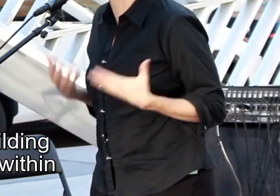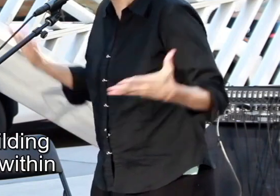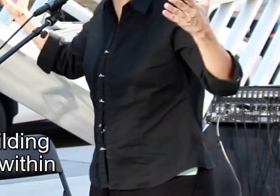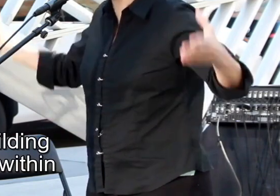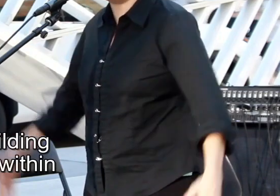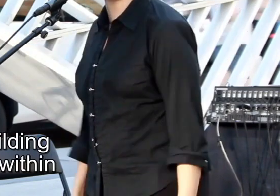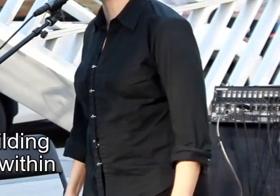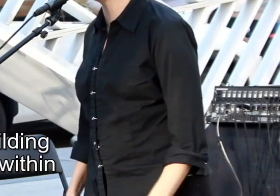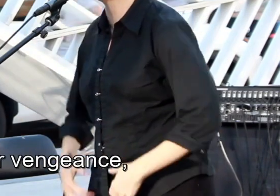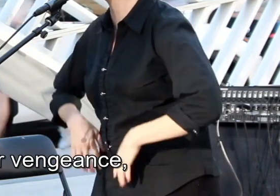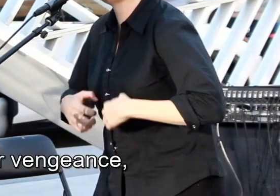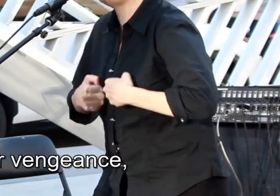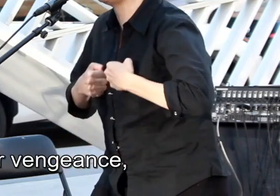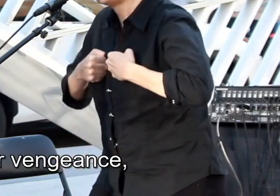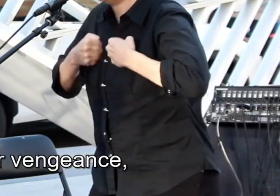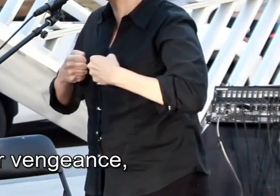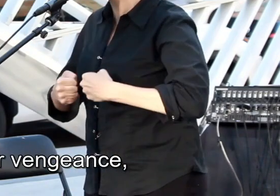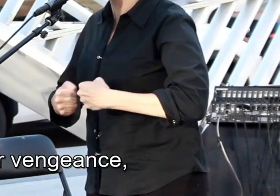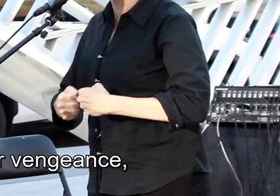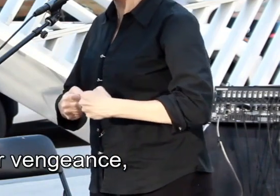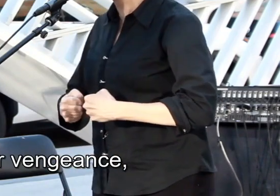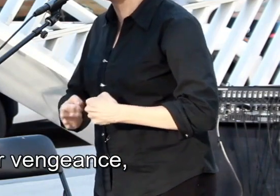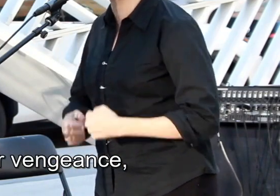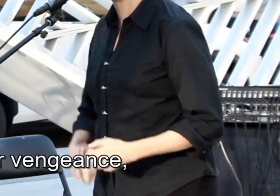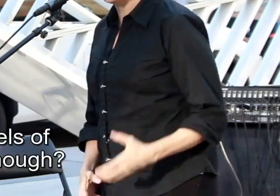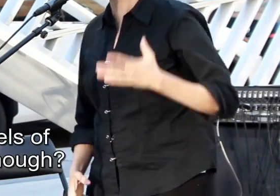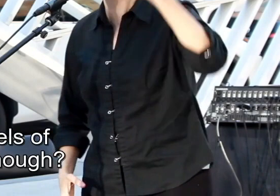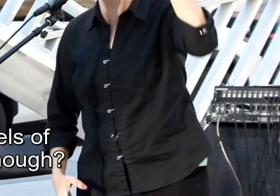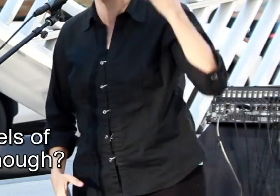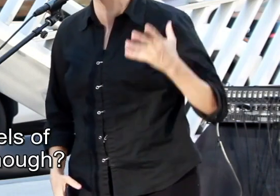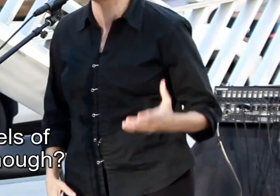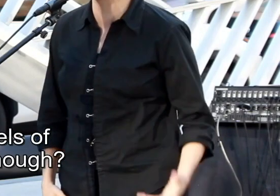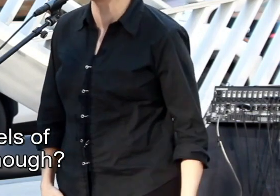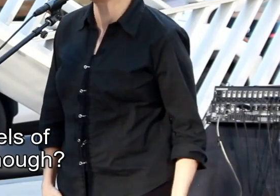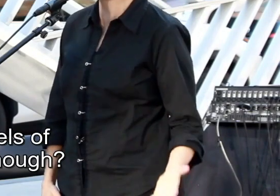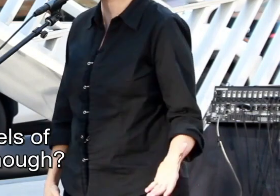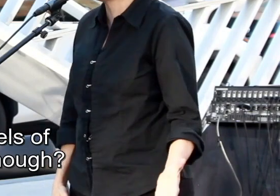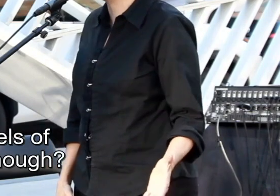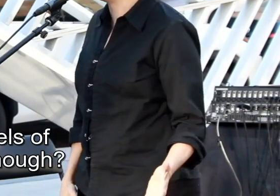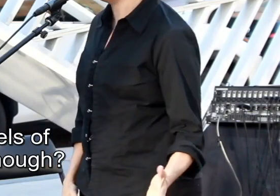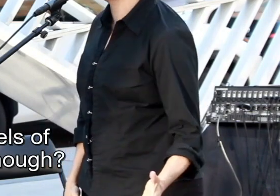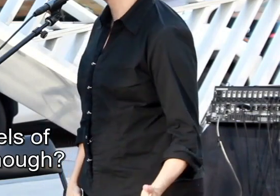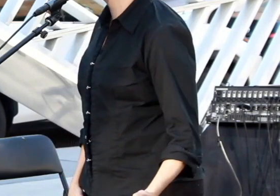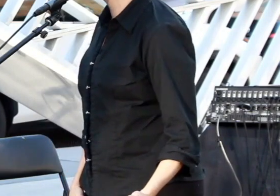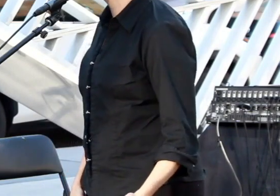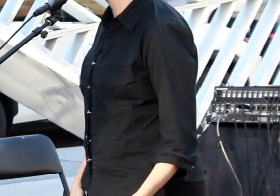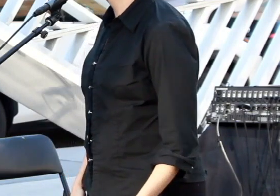building? A suicide bomb within, fortified by this need for vengeance, as if 3,000 vessels of flesh were not